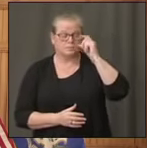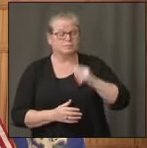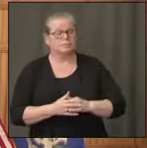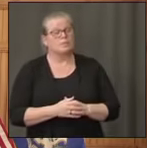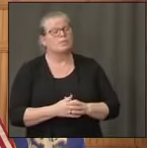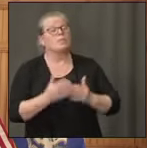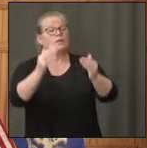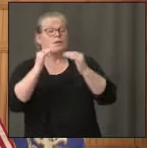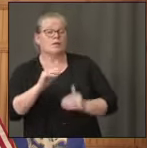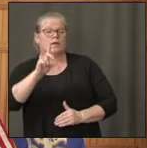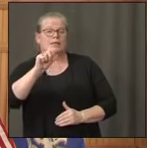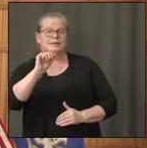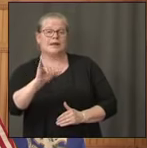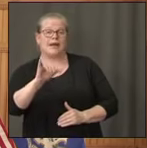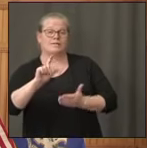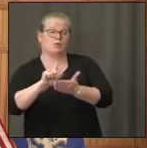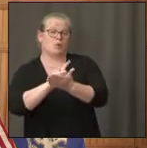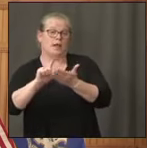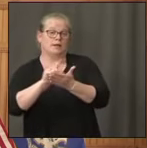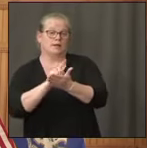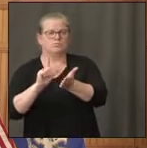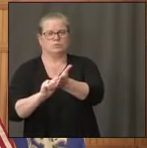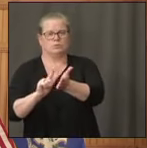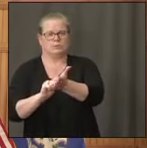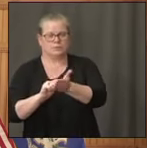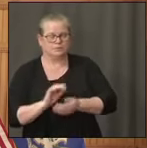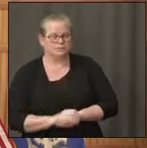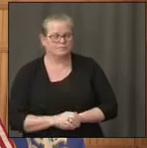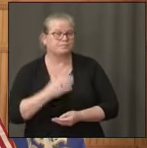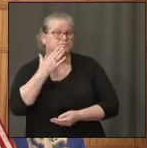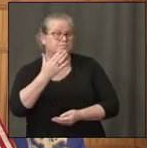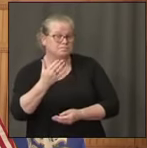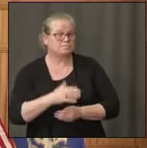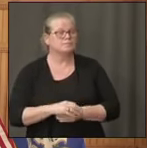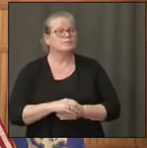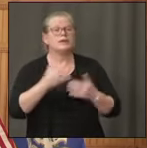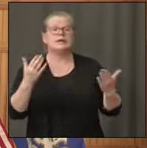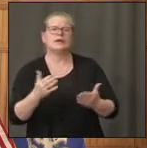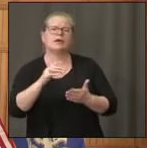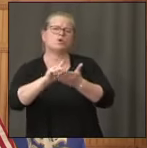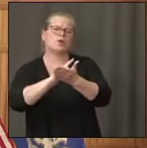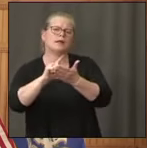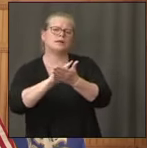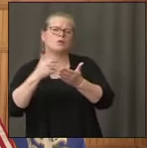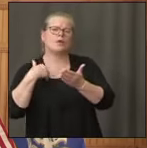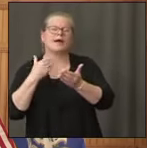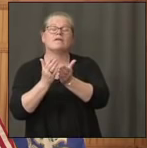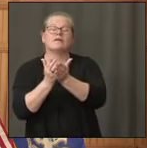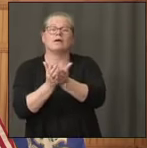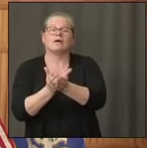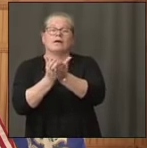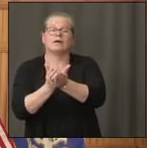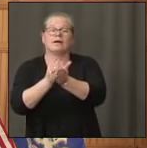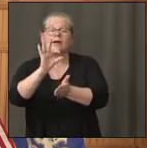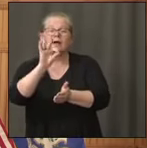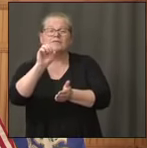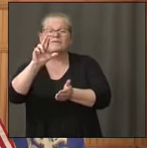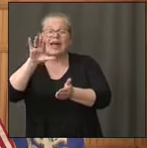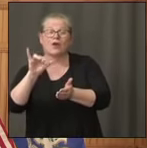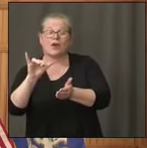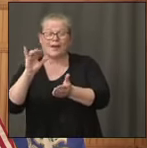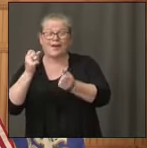Hi, good afternoon. Here in New London, we have a number of ferries. And I wondered if you could address what safety protocols and